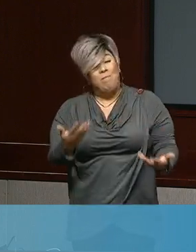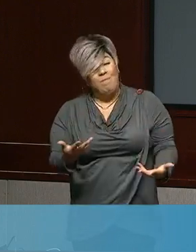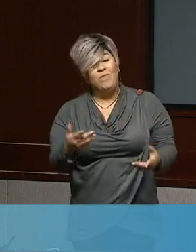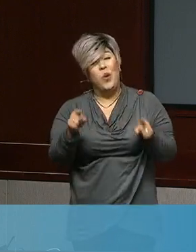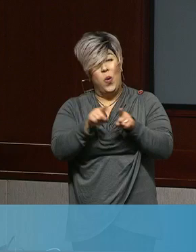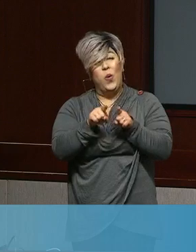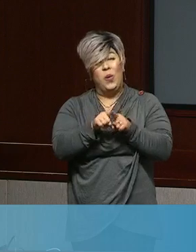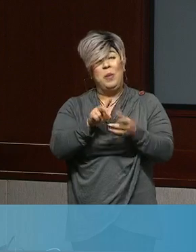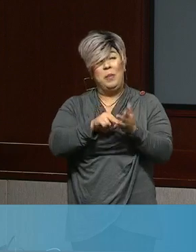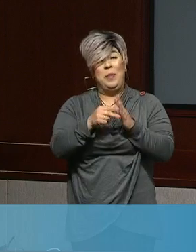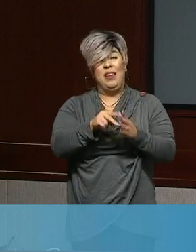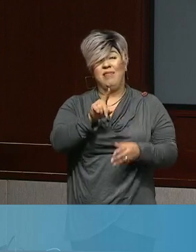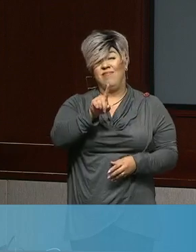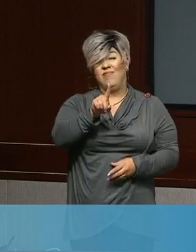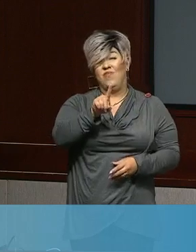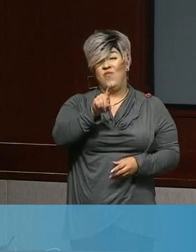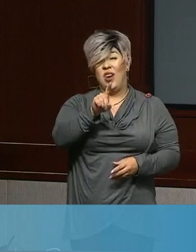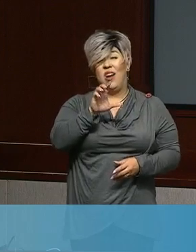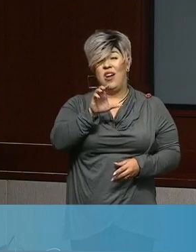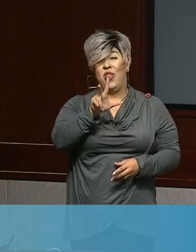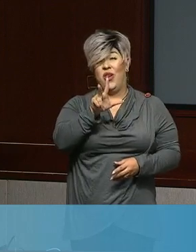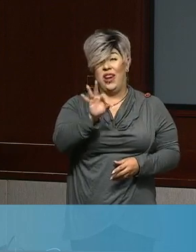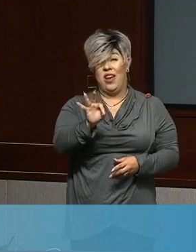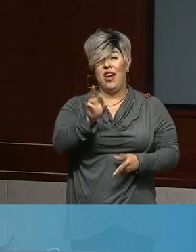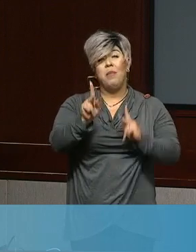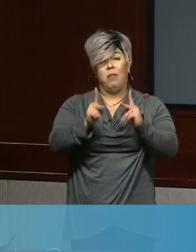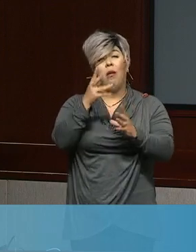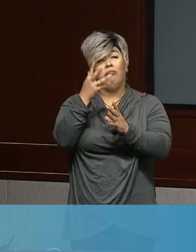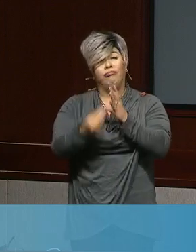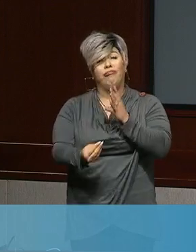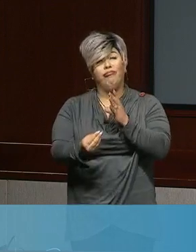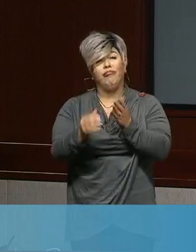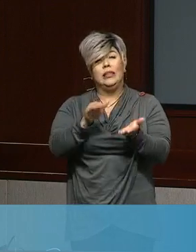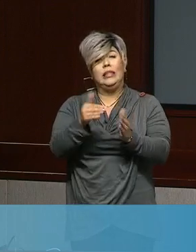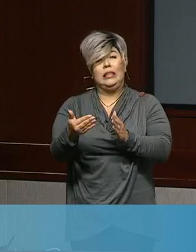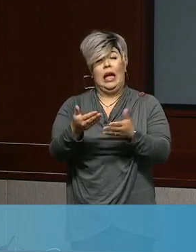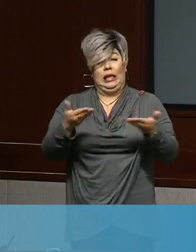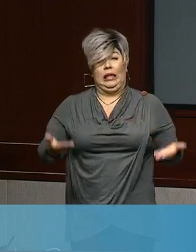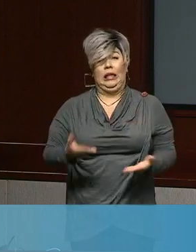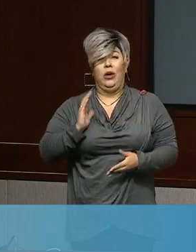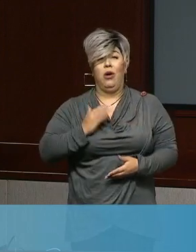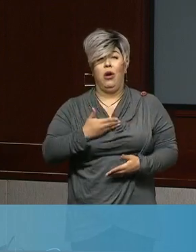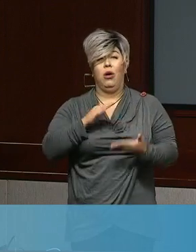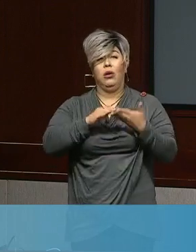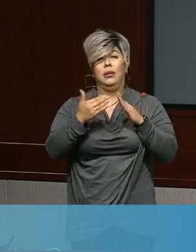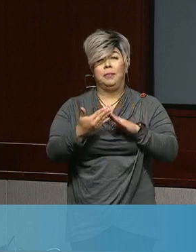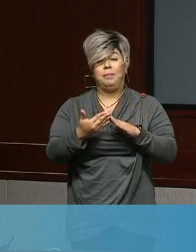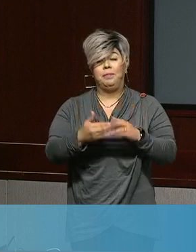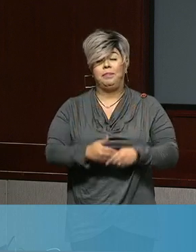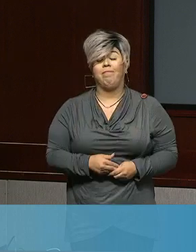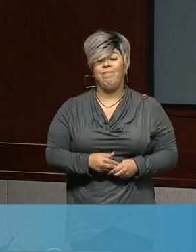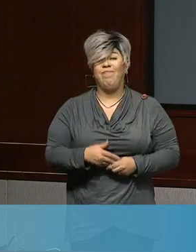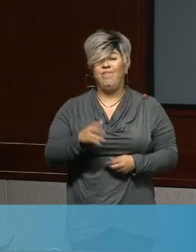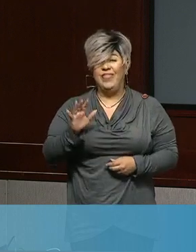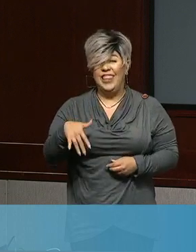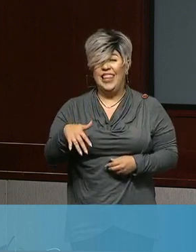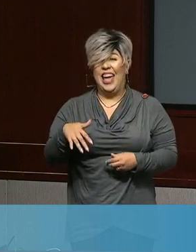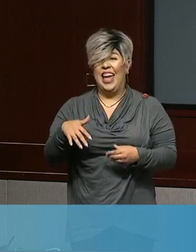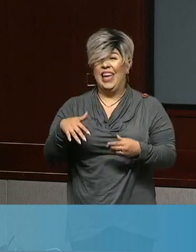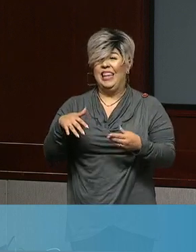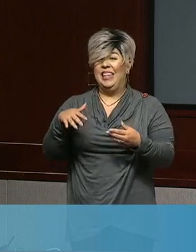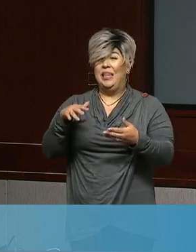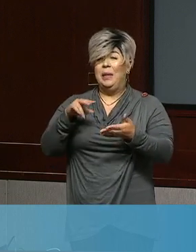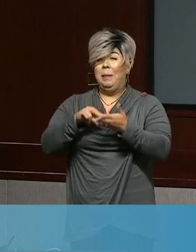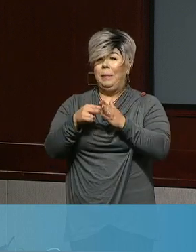lost 139 people since the beginning of this virus's spread in our community, and that represents just